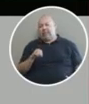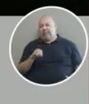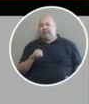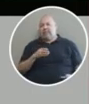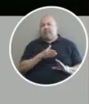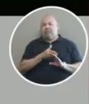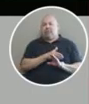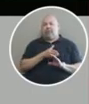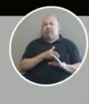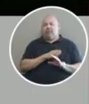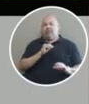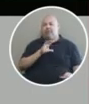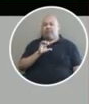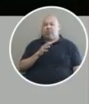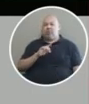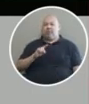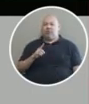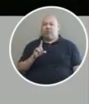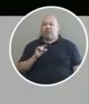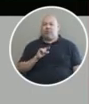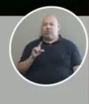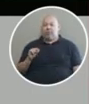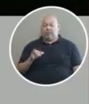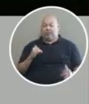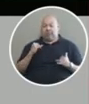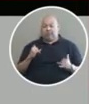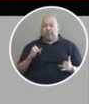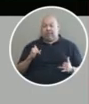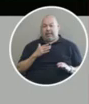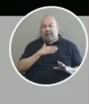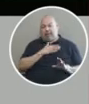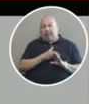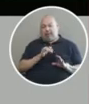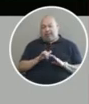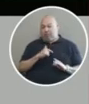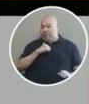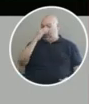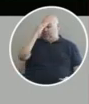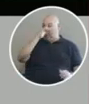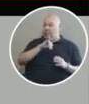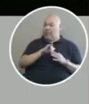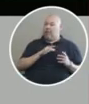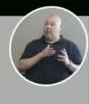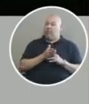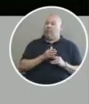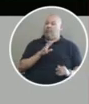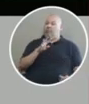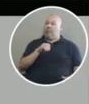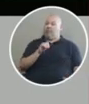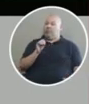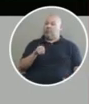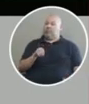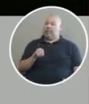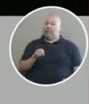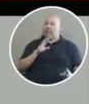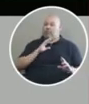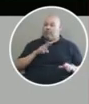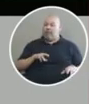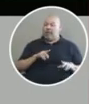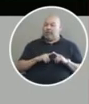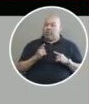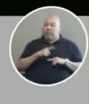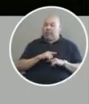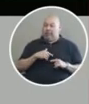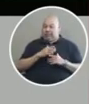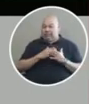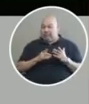in the period beginning March 1st of 2020 to the present. And we know that, over 40% of respondents just to